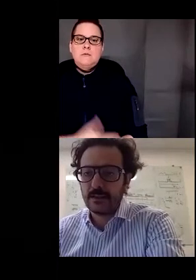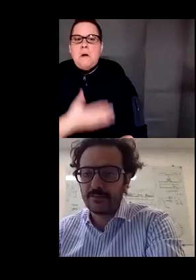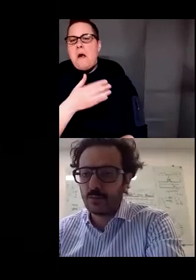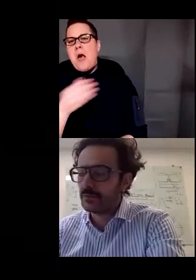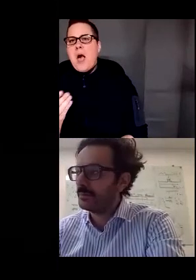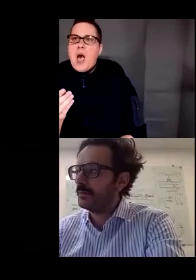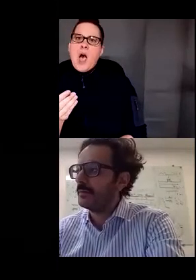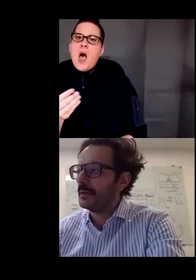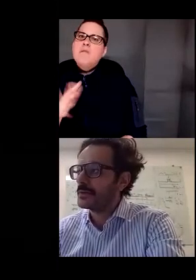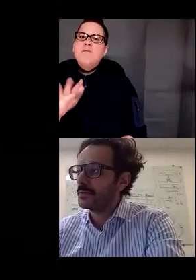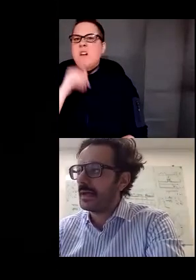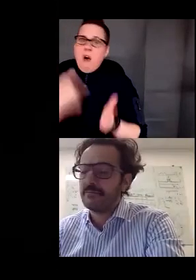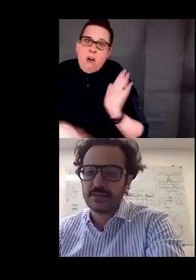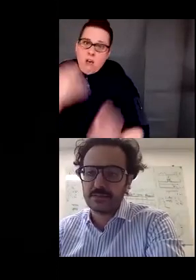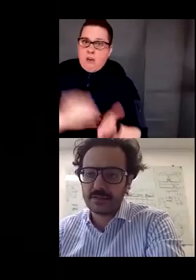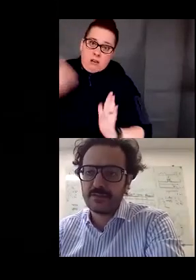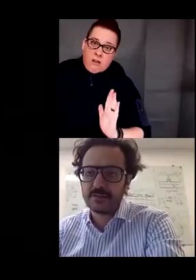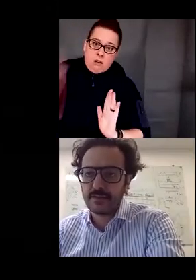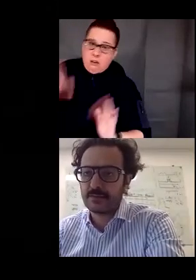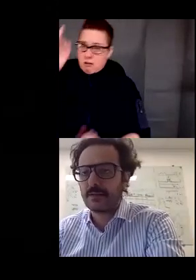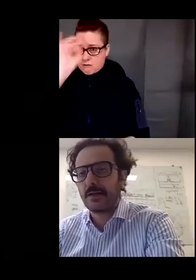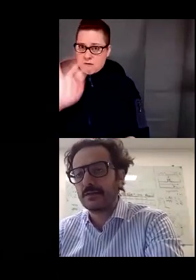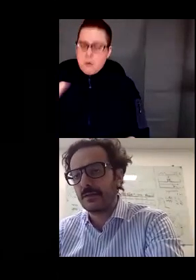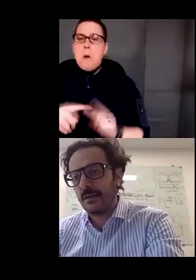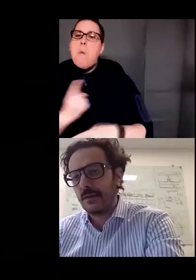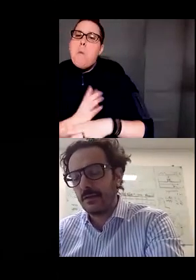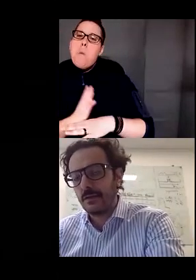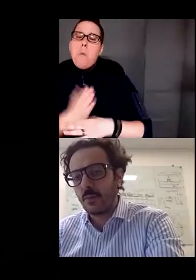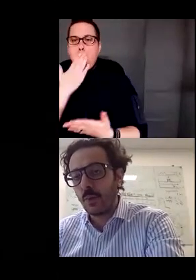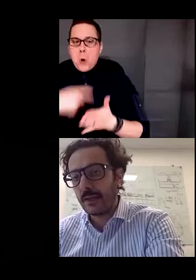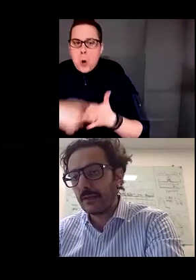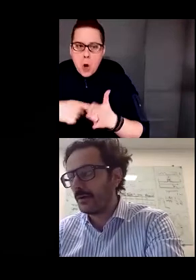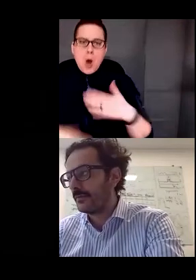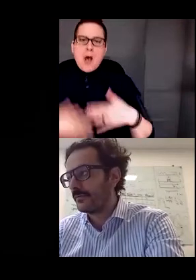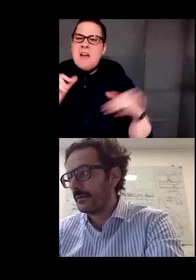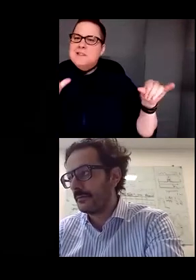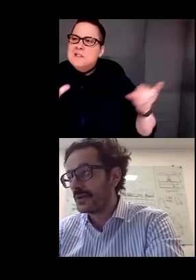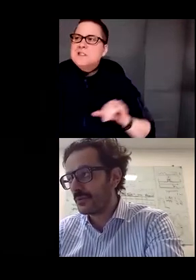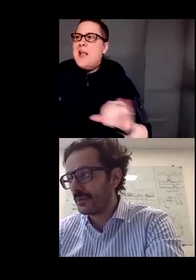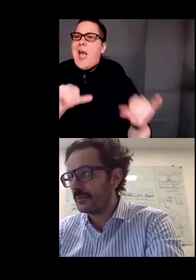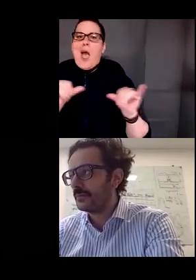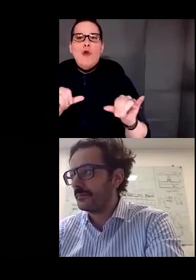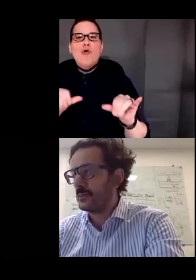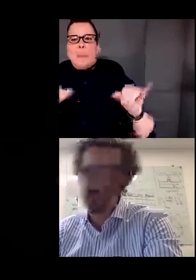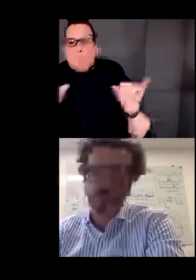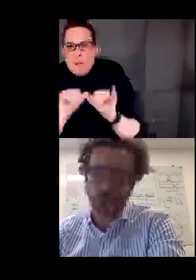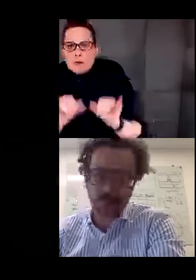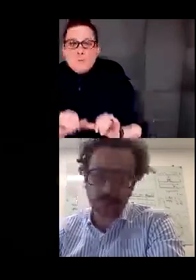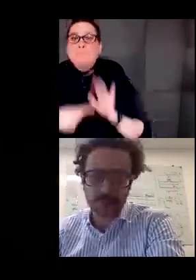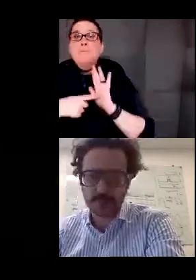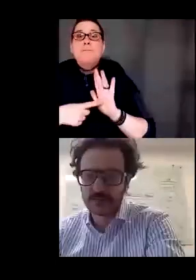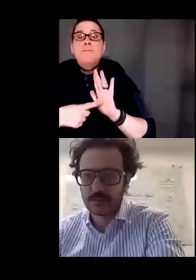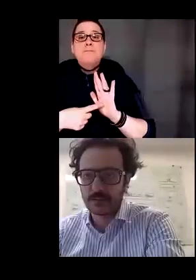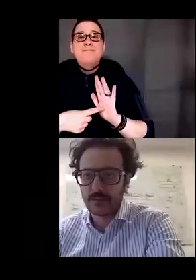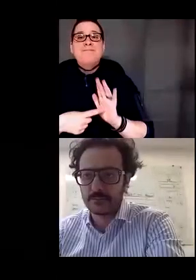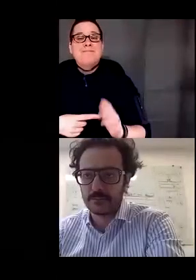relatively affordable. It should have a specific standardized way of measurement. For example, in our